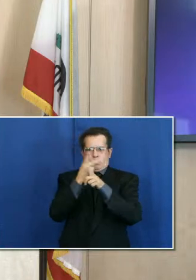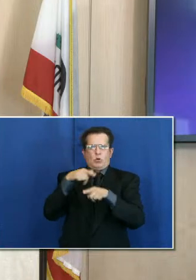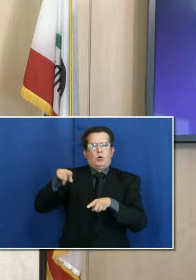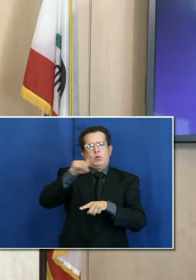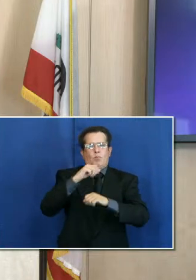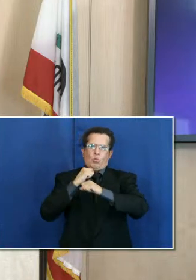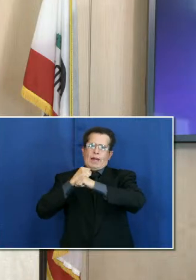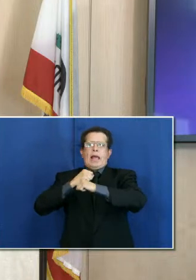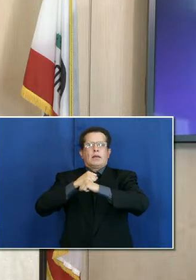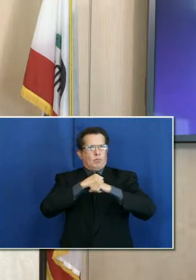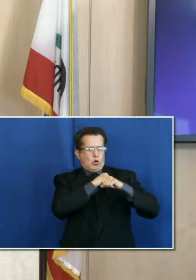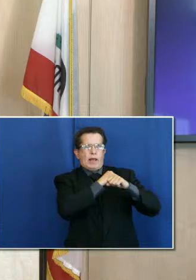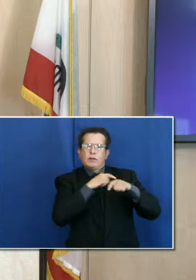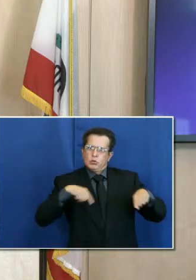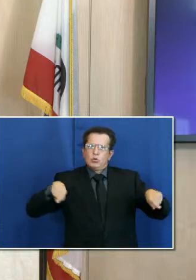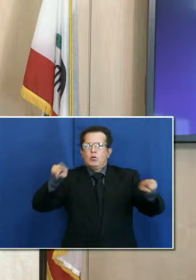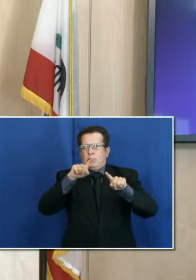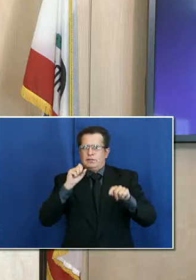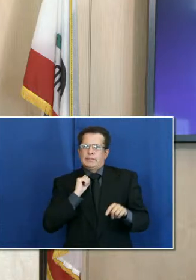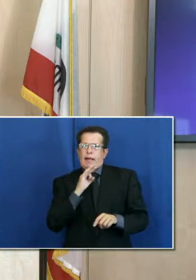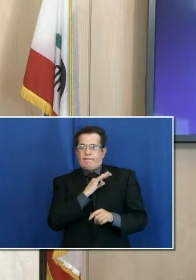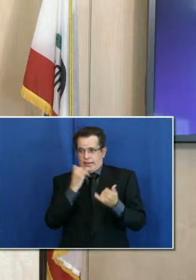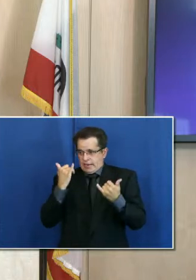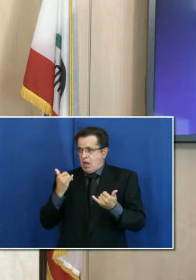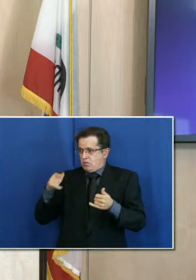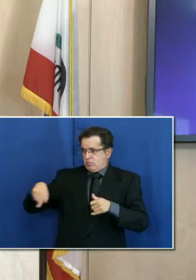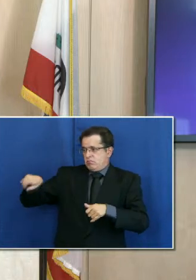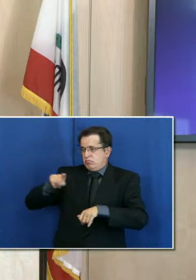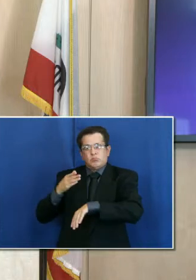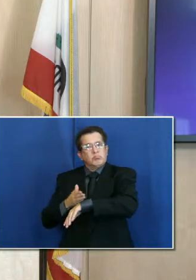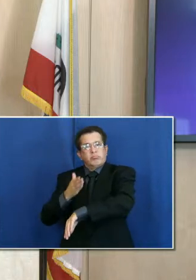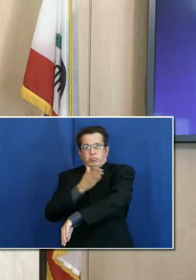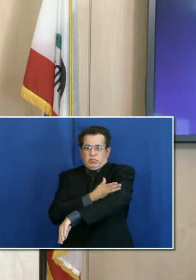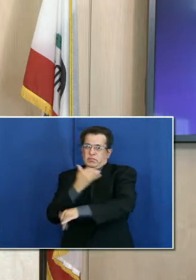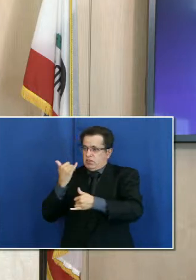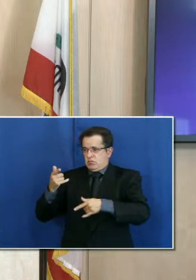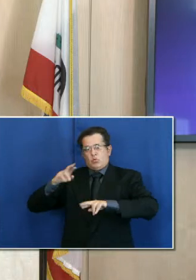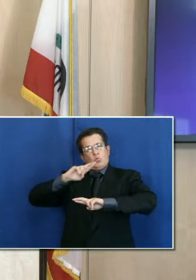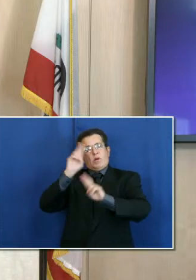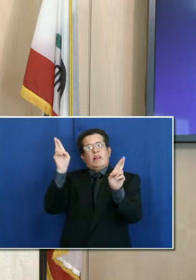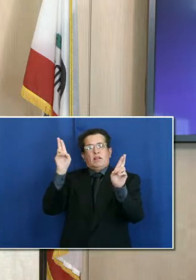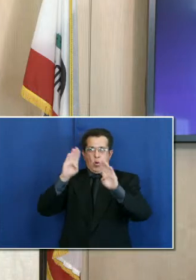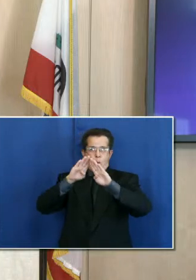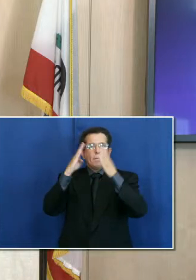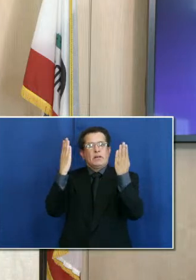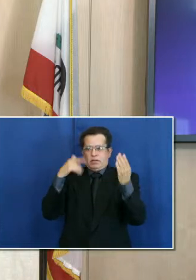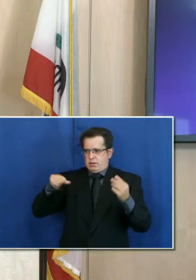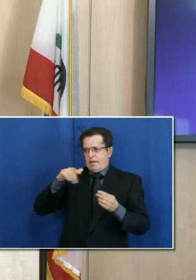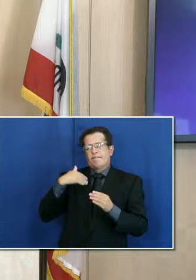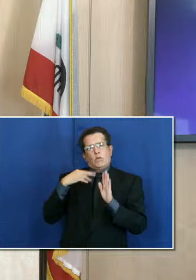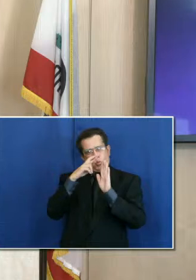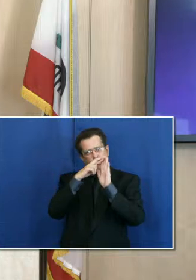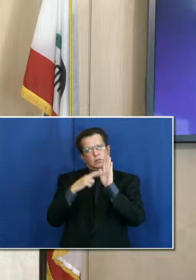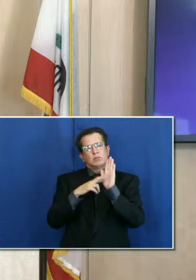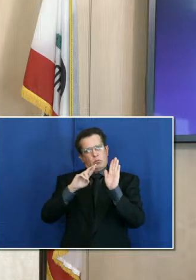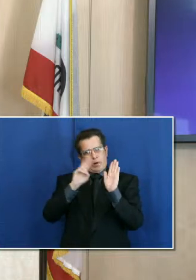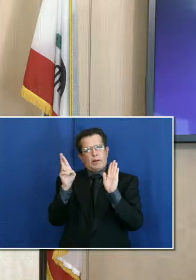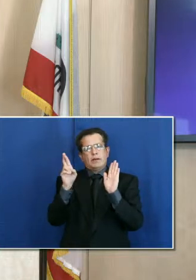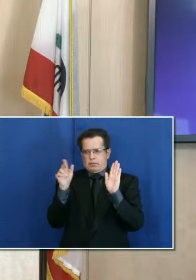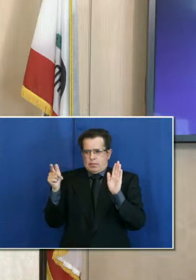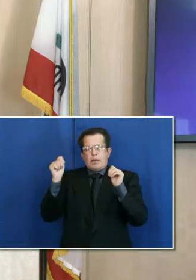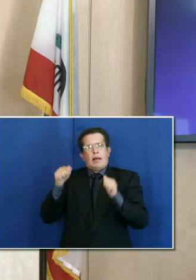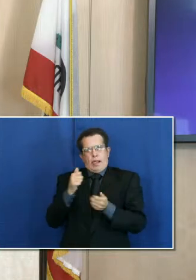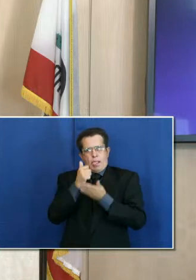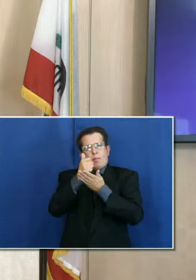and staff. Today, our hospitals and clinics are again open with the systems and procedures necessary to protect